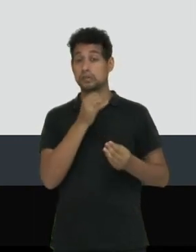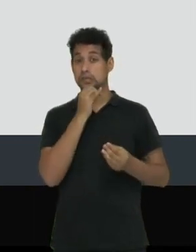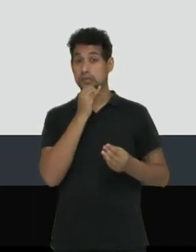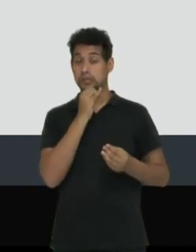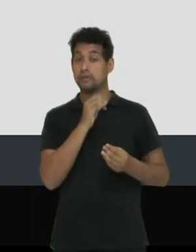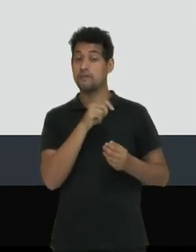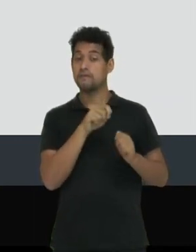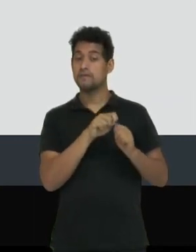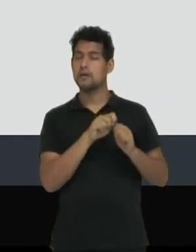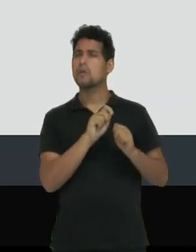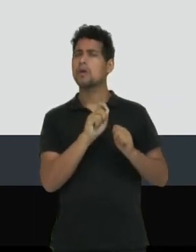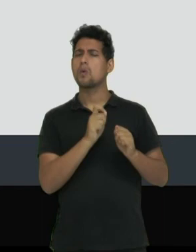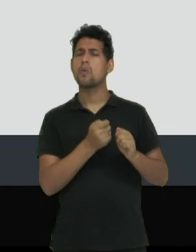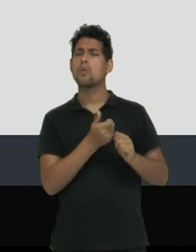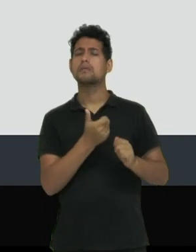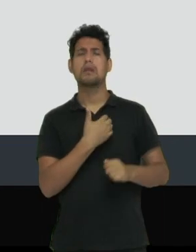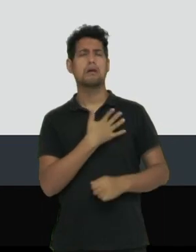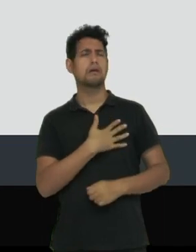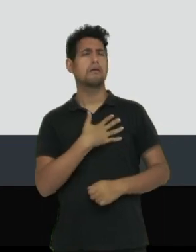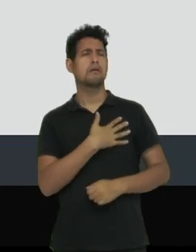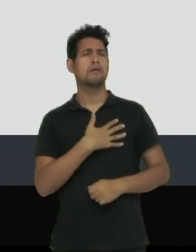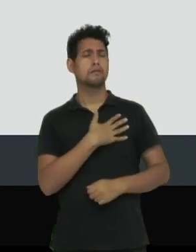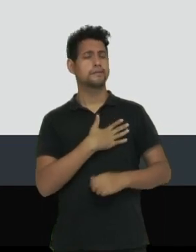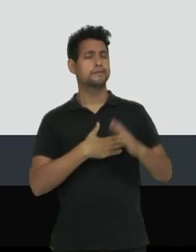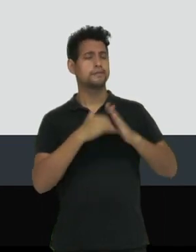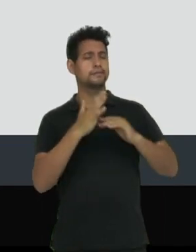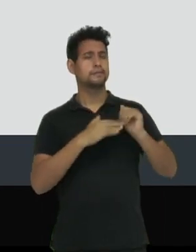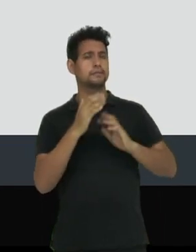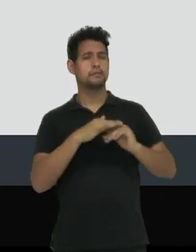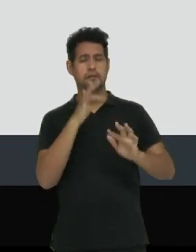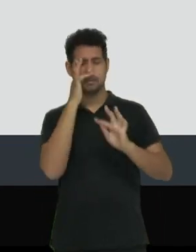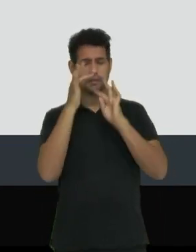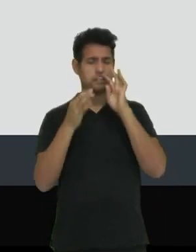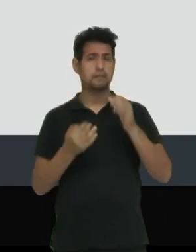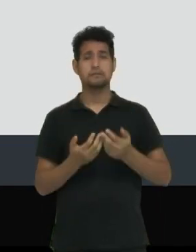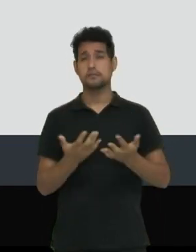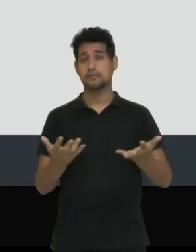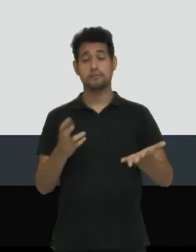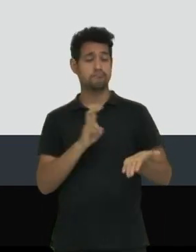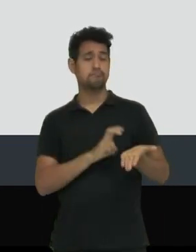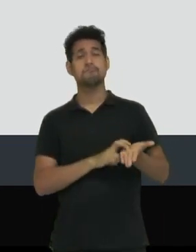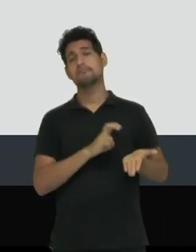When does she enjoy gardening? Quando que ela gosta de praticar jardinagem? In the morning.